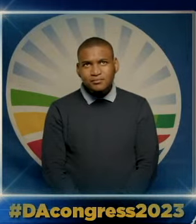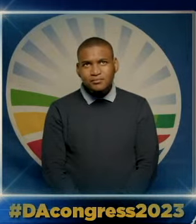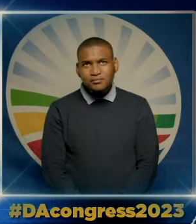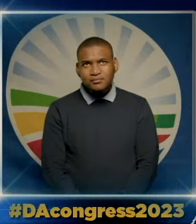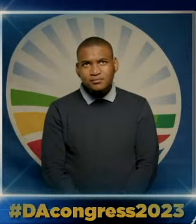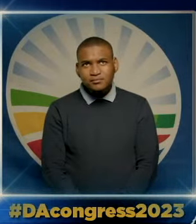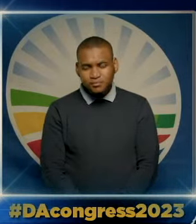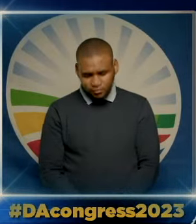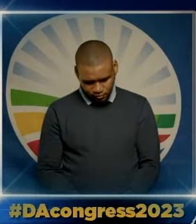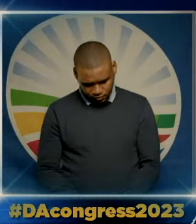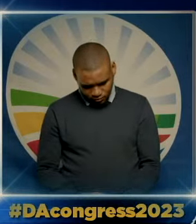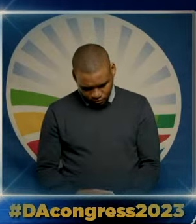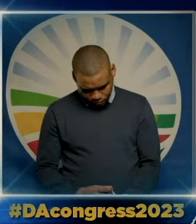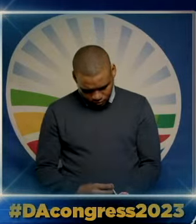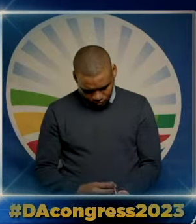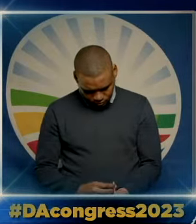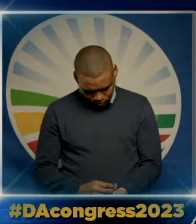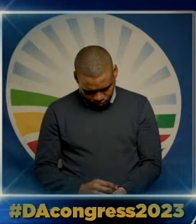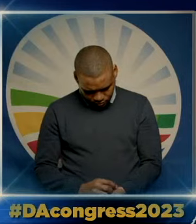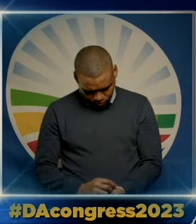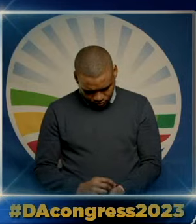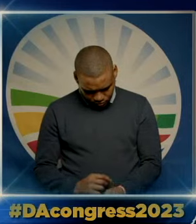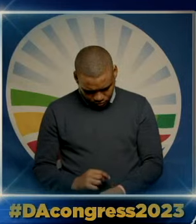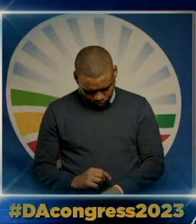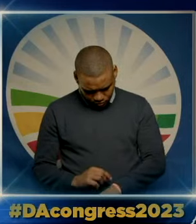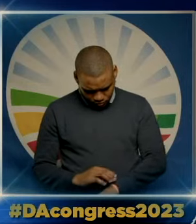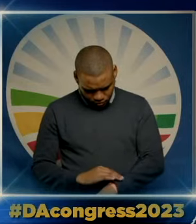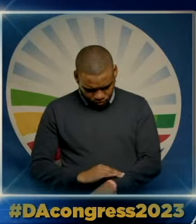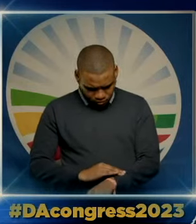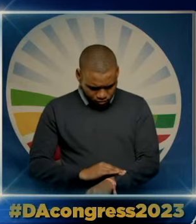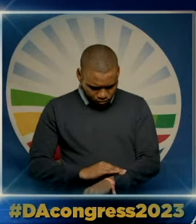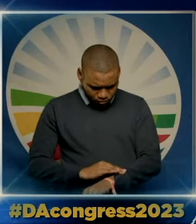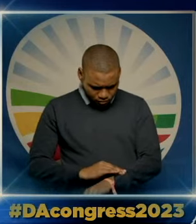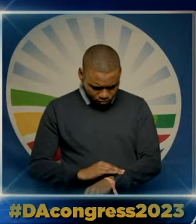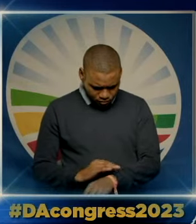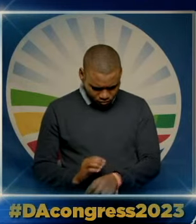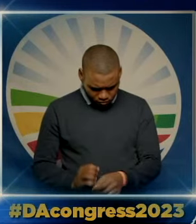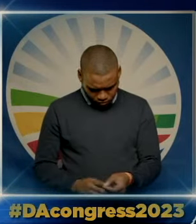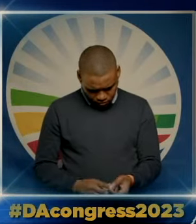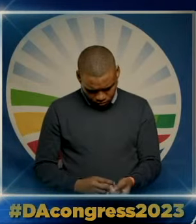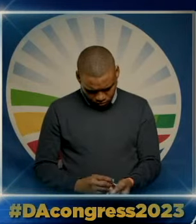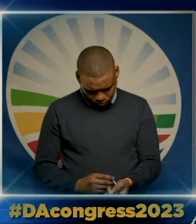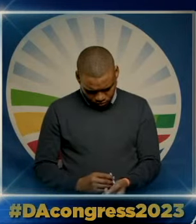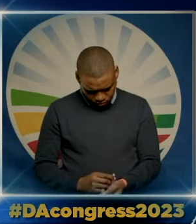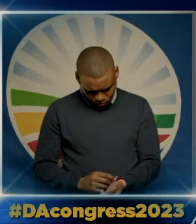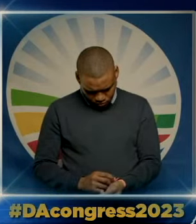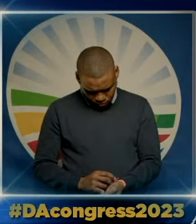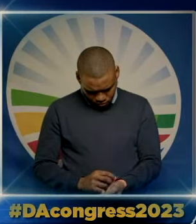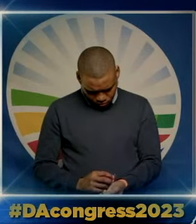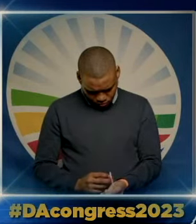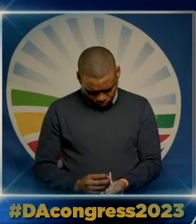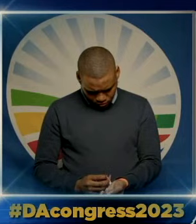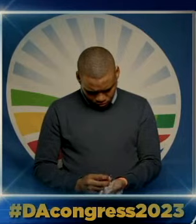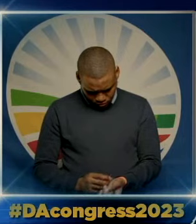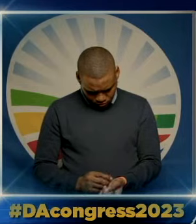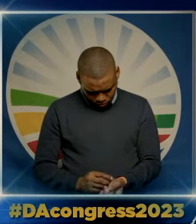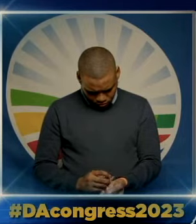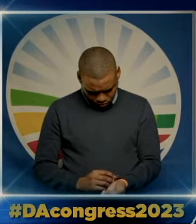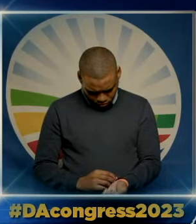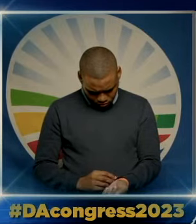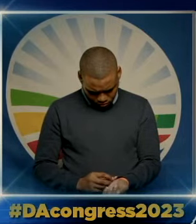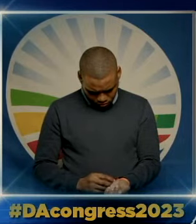you will now be a leader that's equipped, that can go out there and make a difference. And that for me started to shift the way that I started